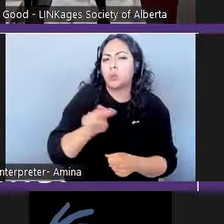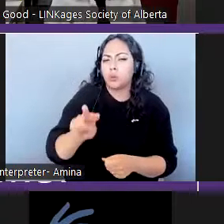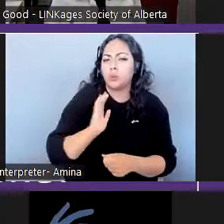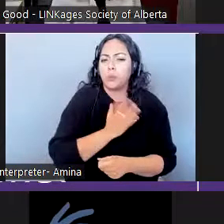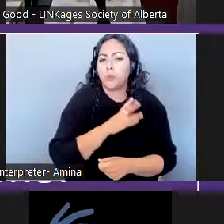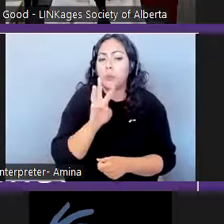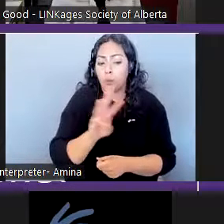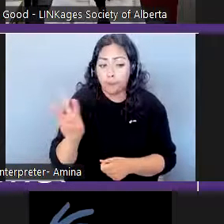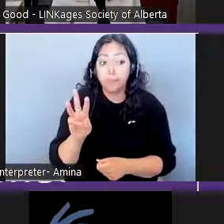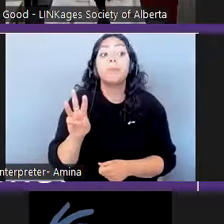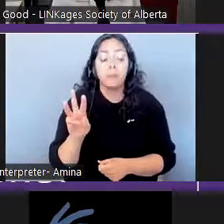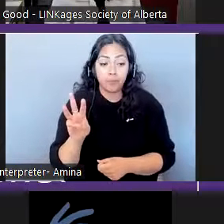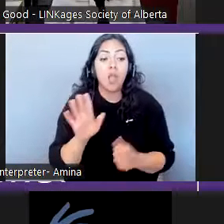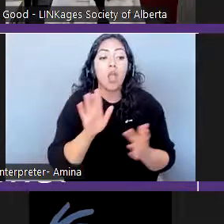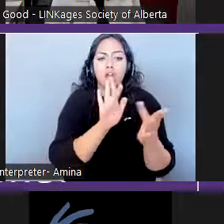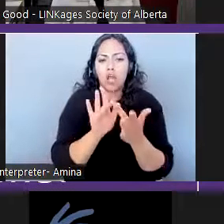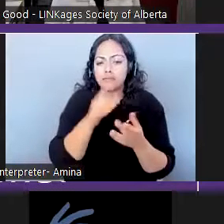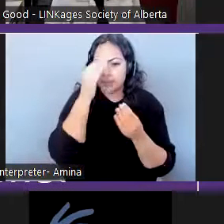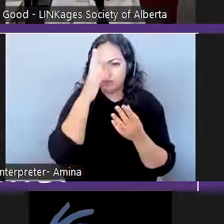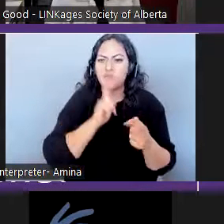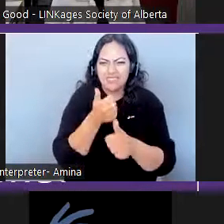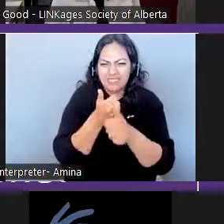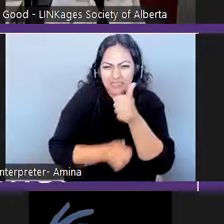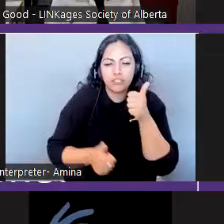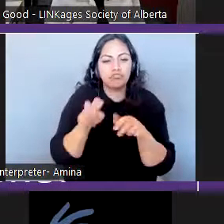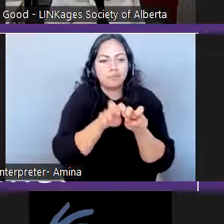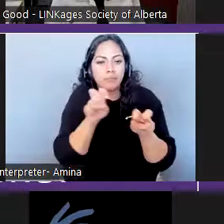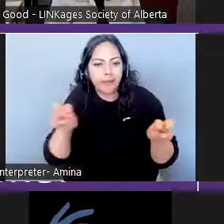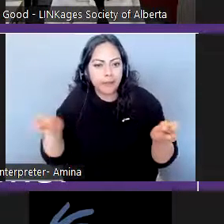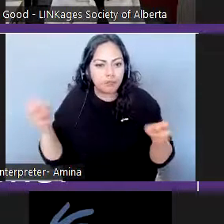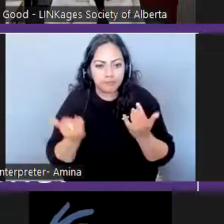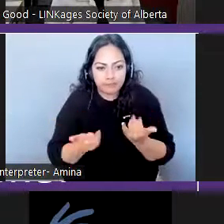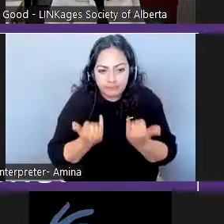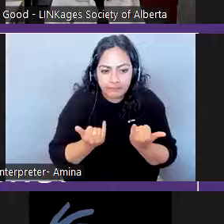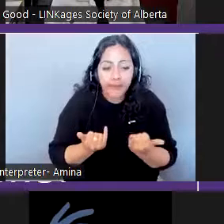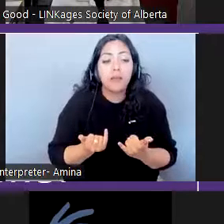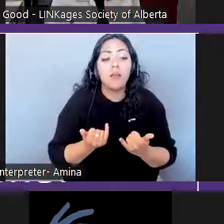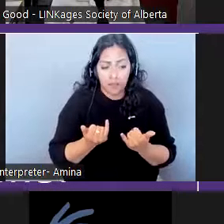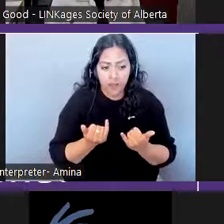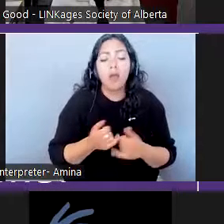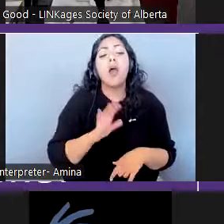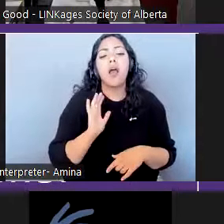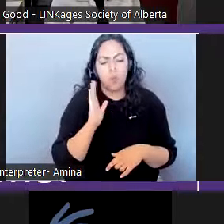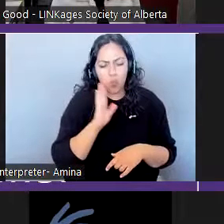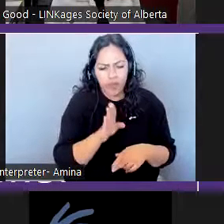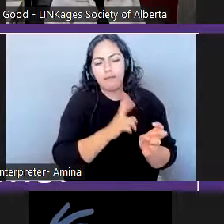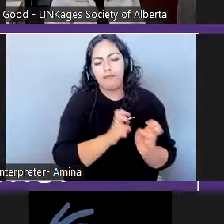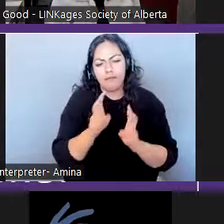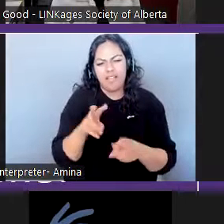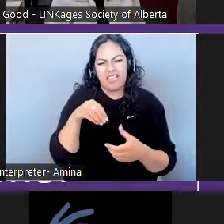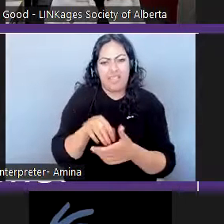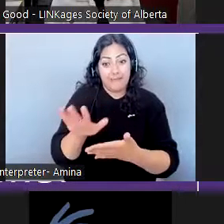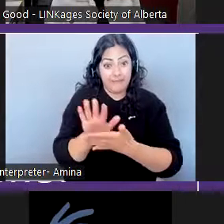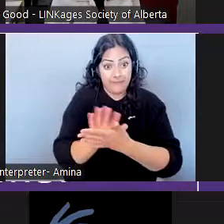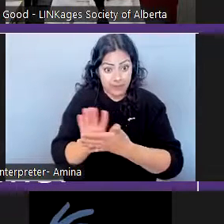be shared with individuals as well on the website along with the video. So if you didn't get in the contacts in the